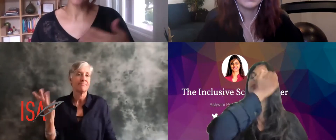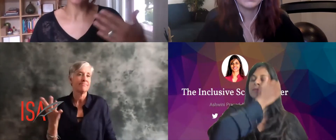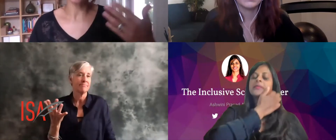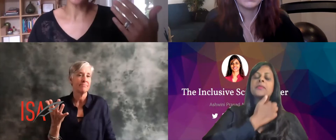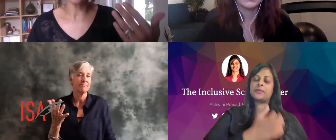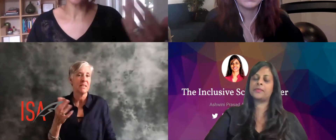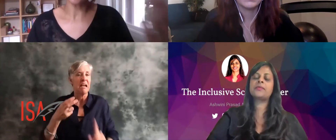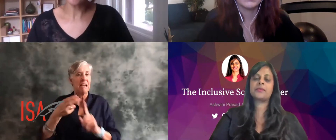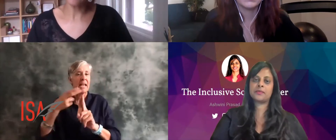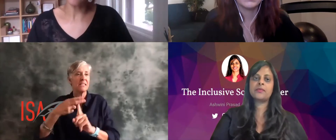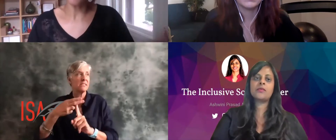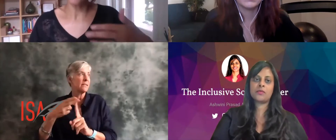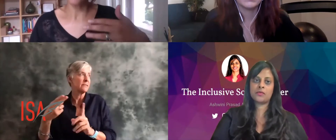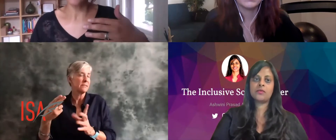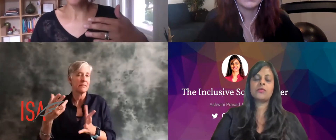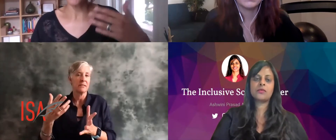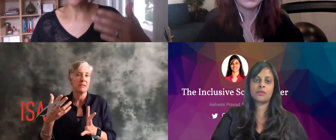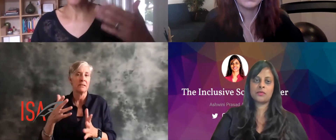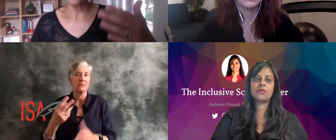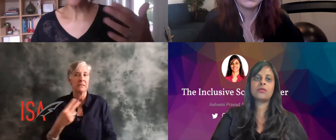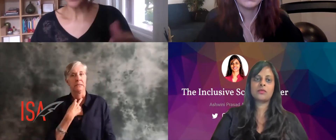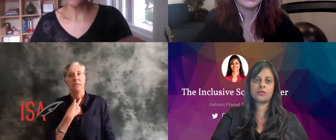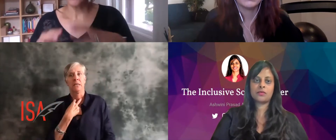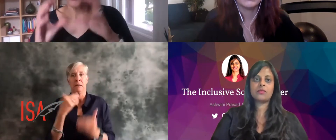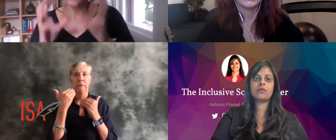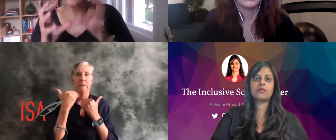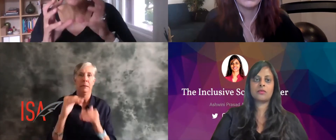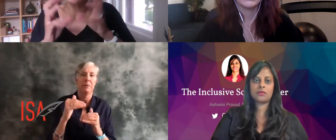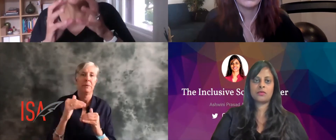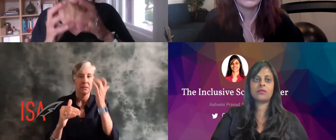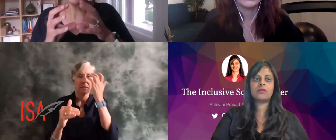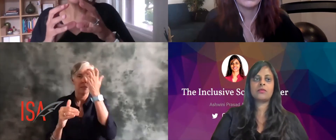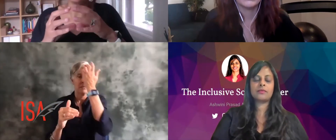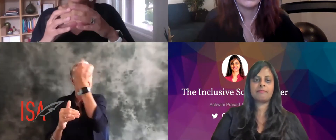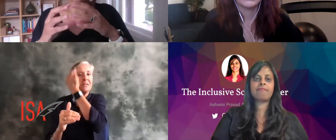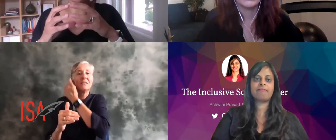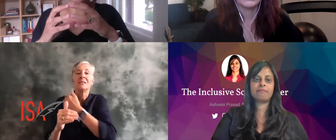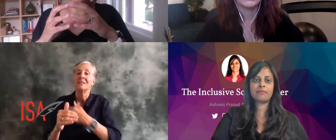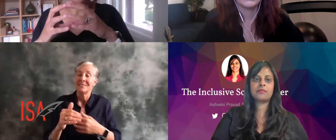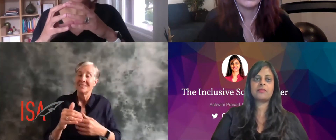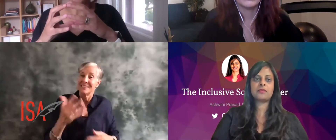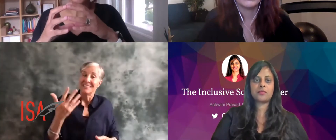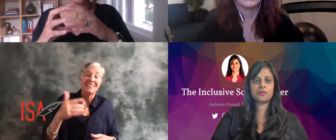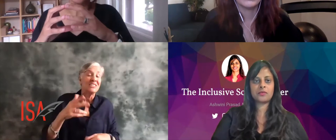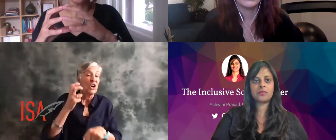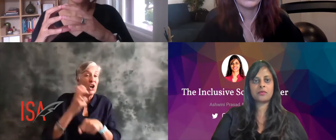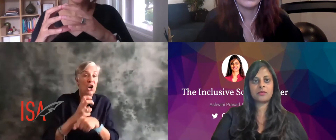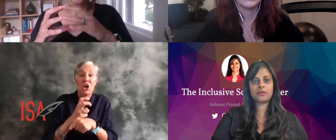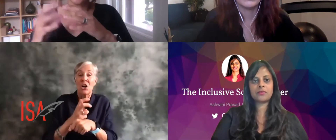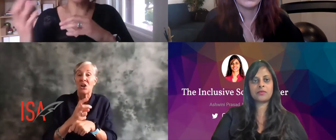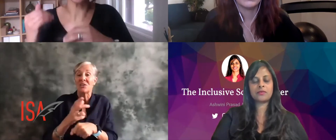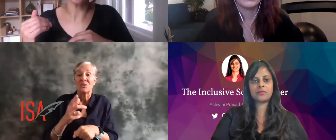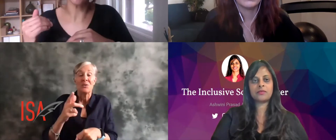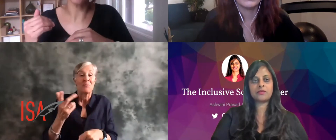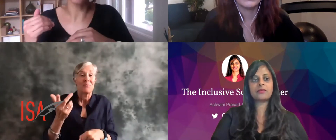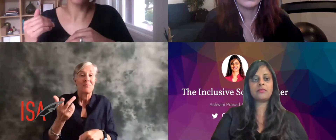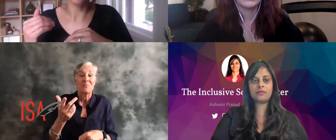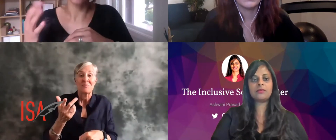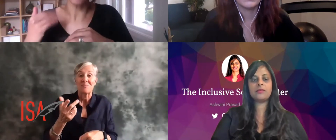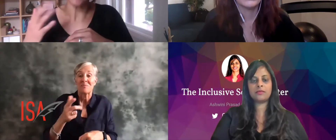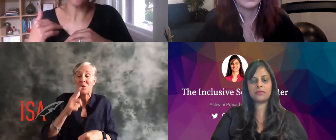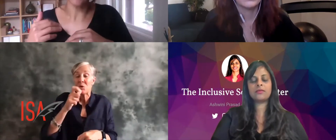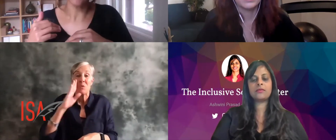casting. And as we know right now, to get your movie made, there's a very tiny list of people who will get the